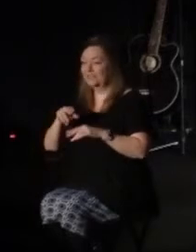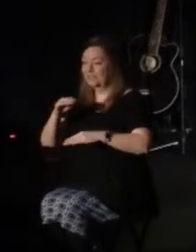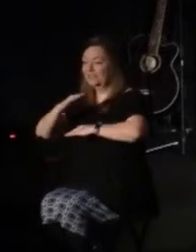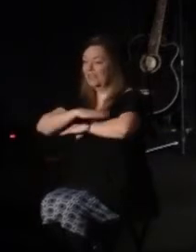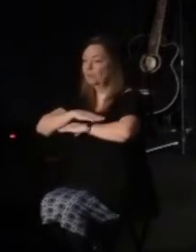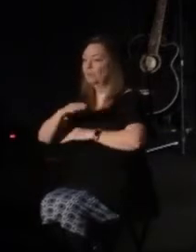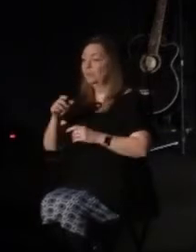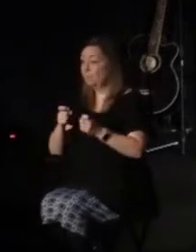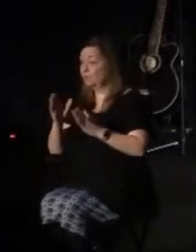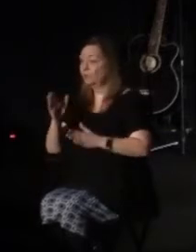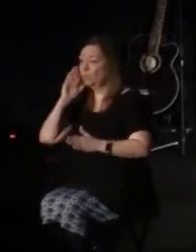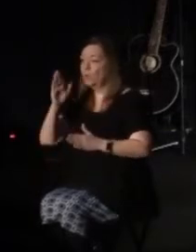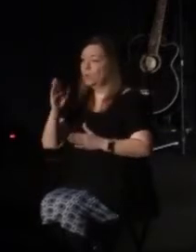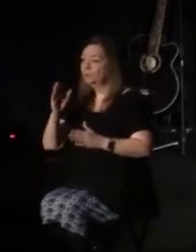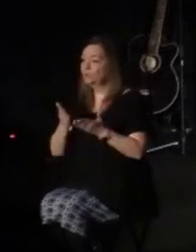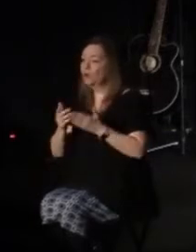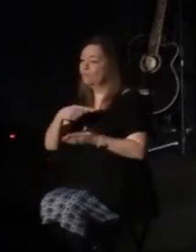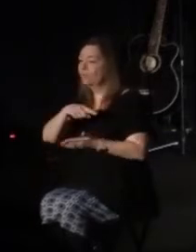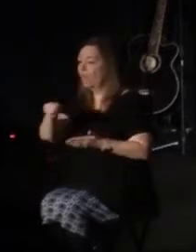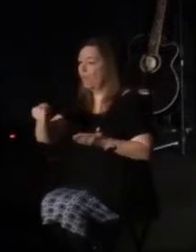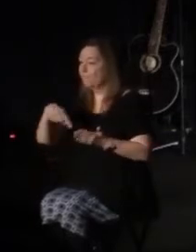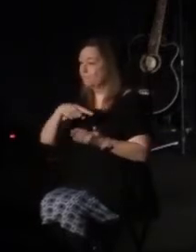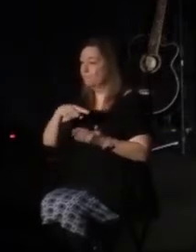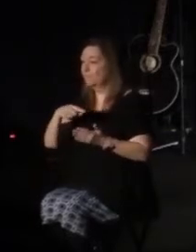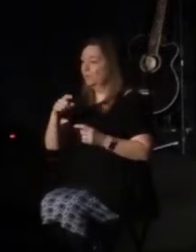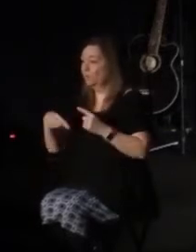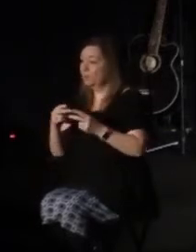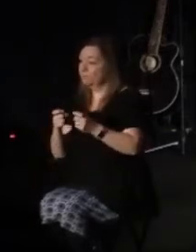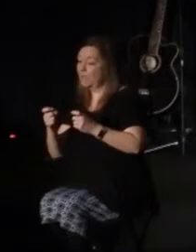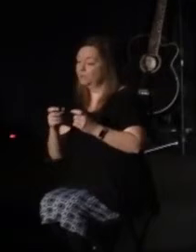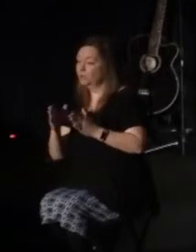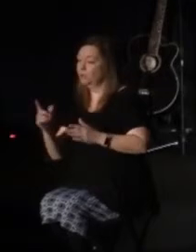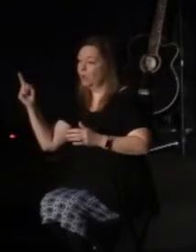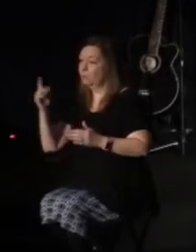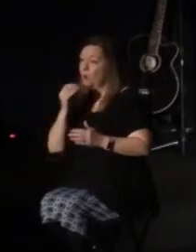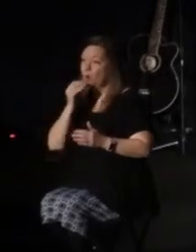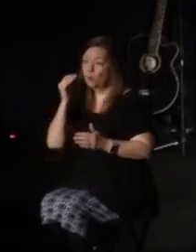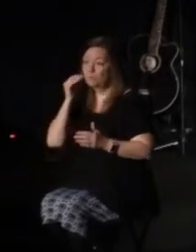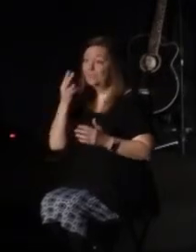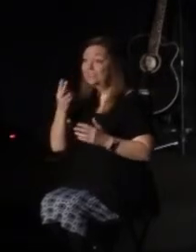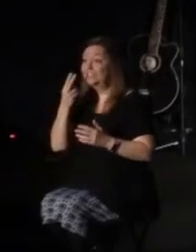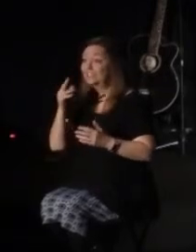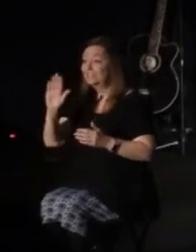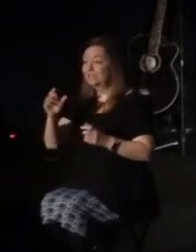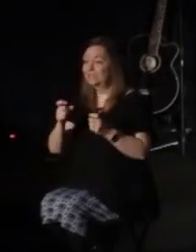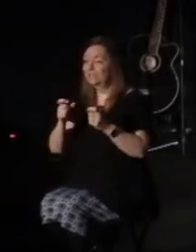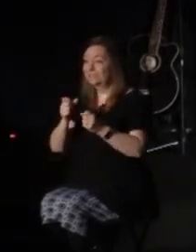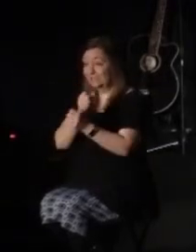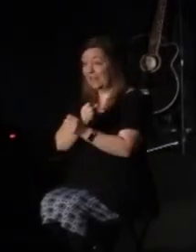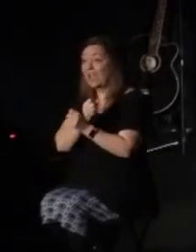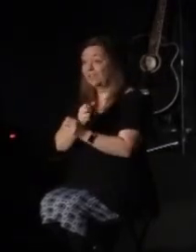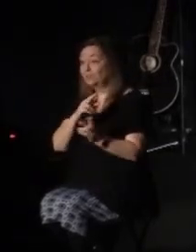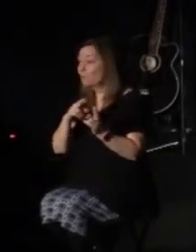he will wait on them. So the master comes home, and he sees slaves alert, standing at the door. As soon as he